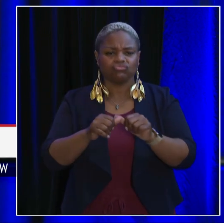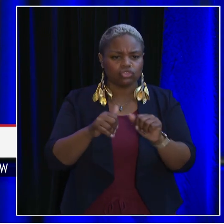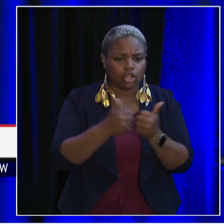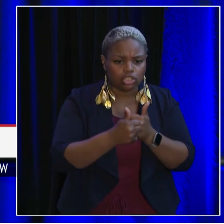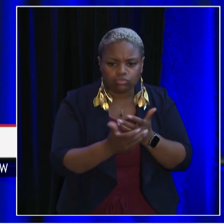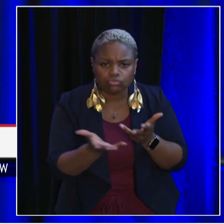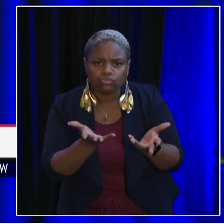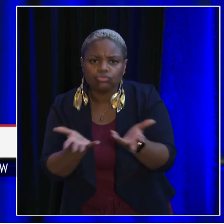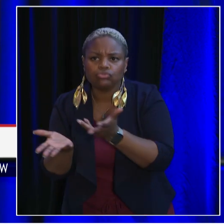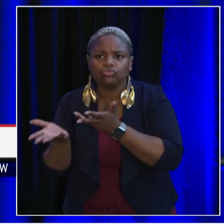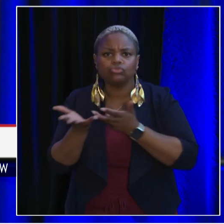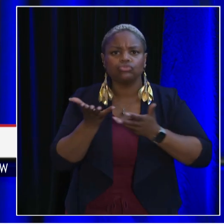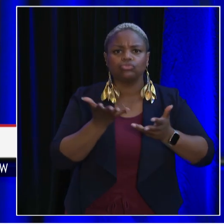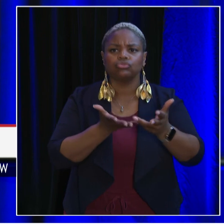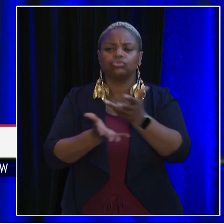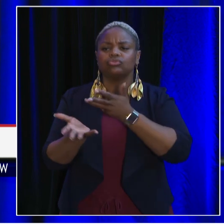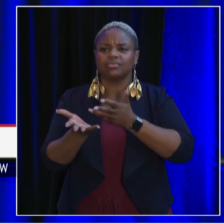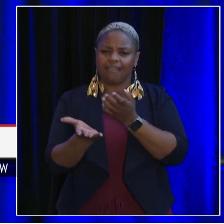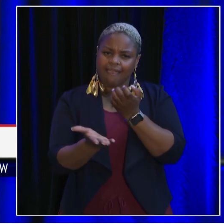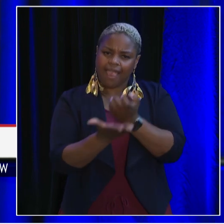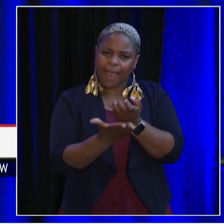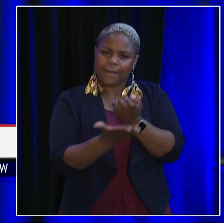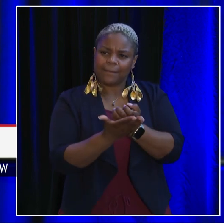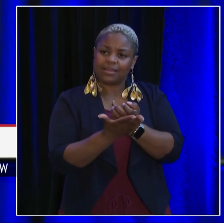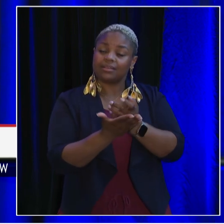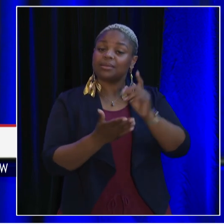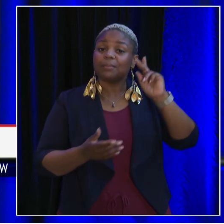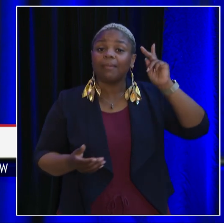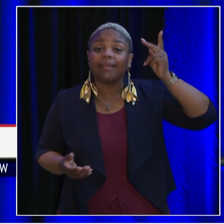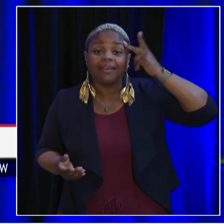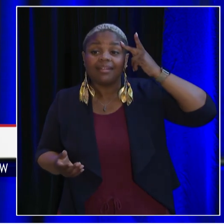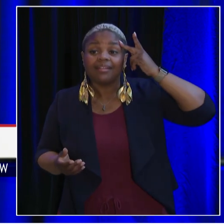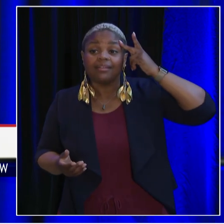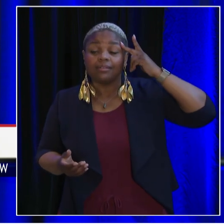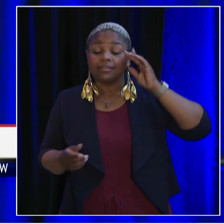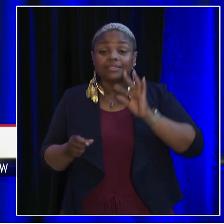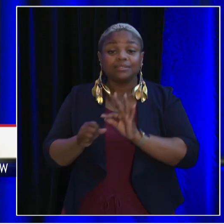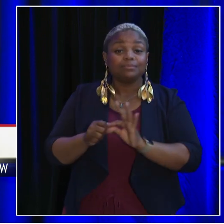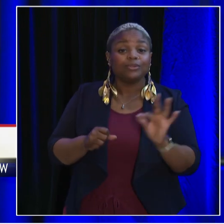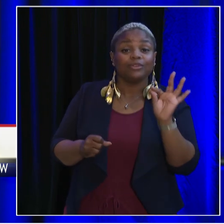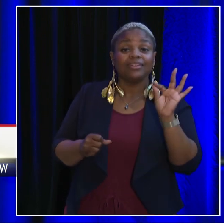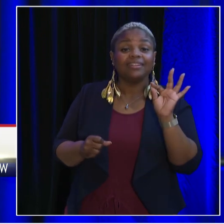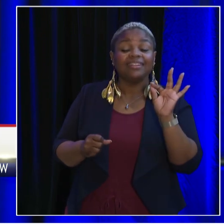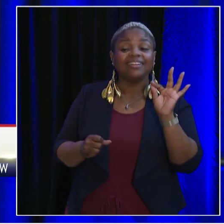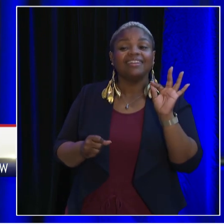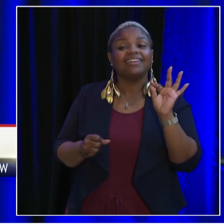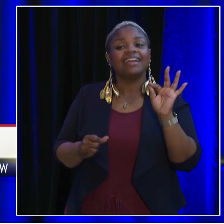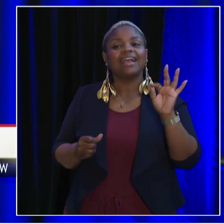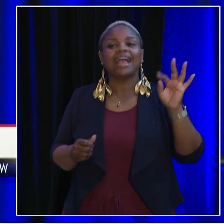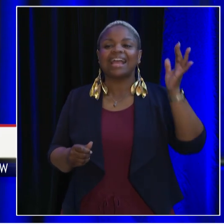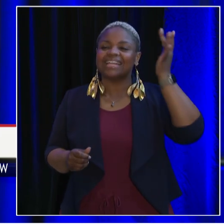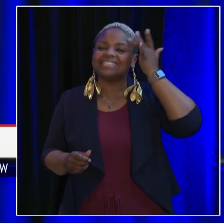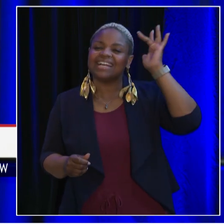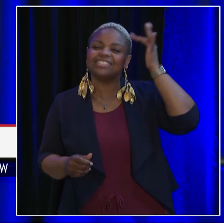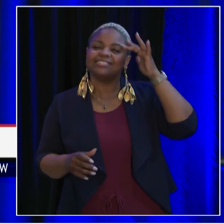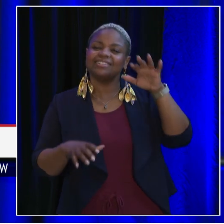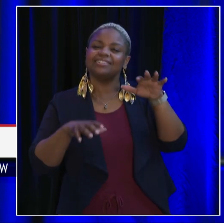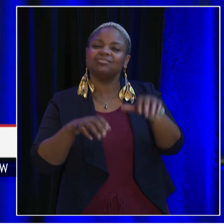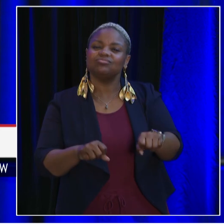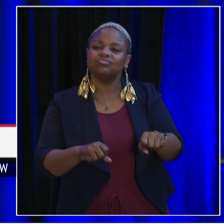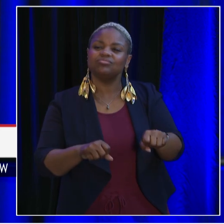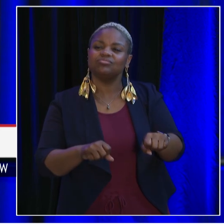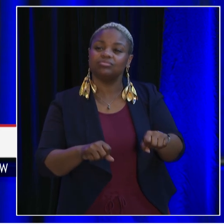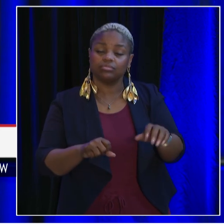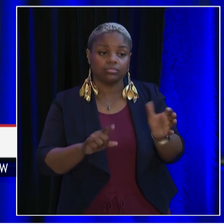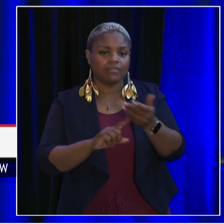social, economic, political, spiritual, or intellectual domination of any individual